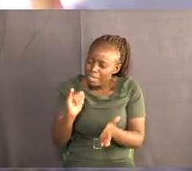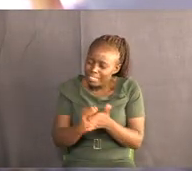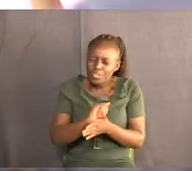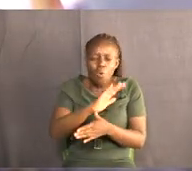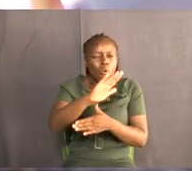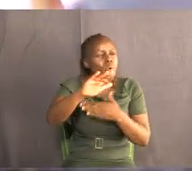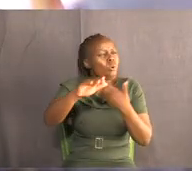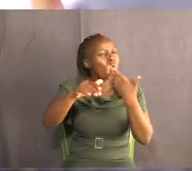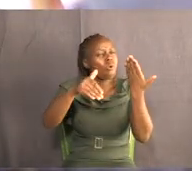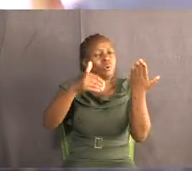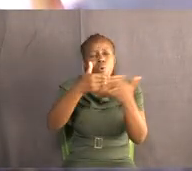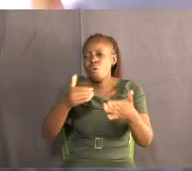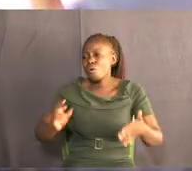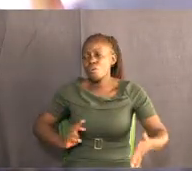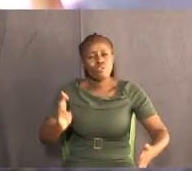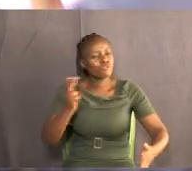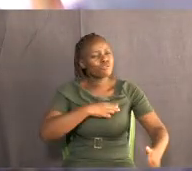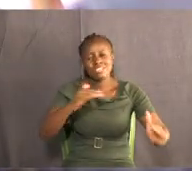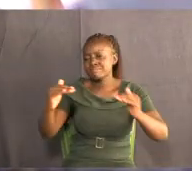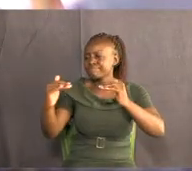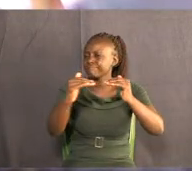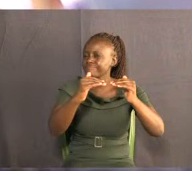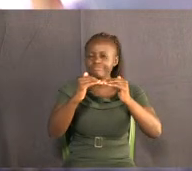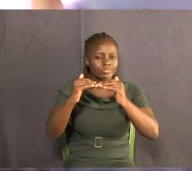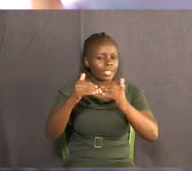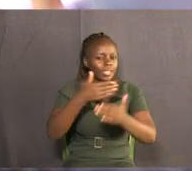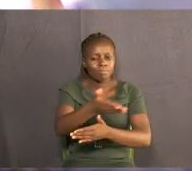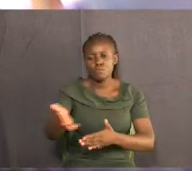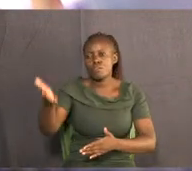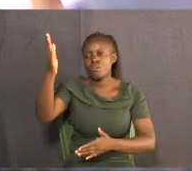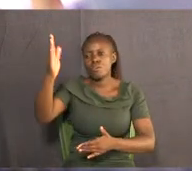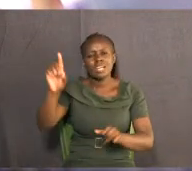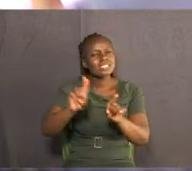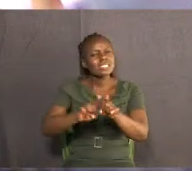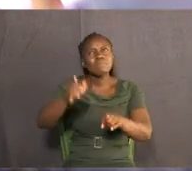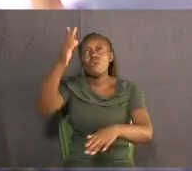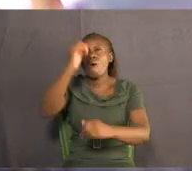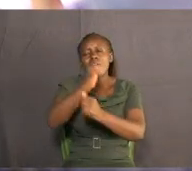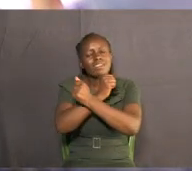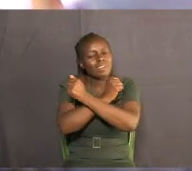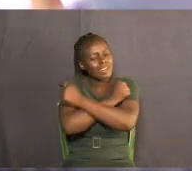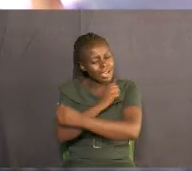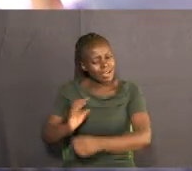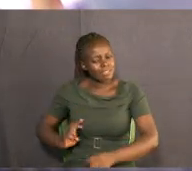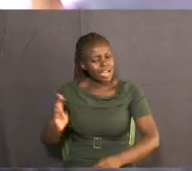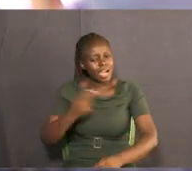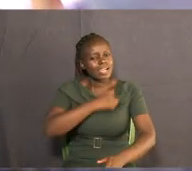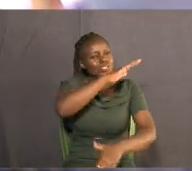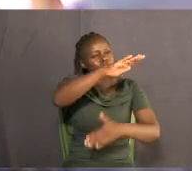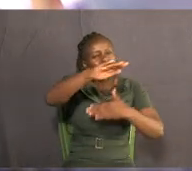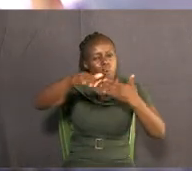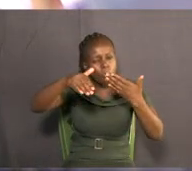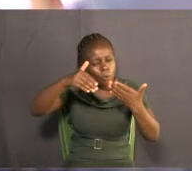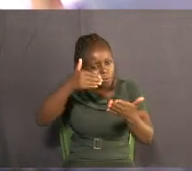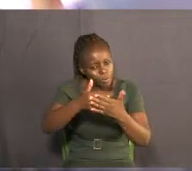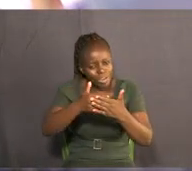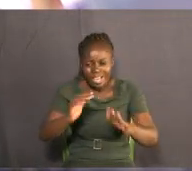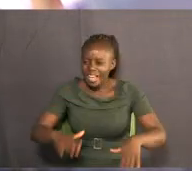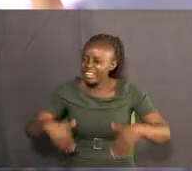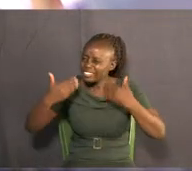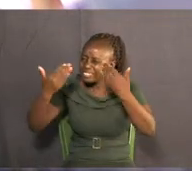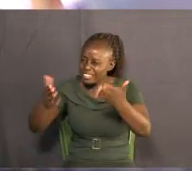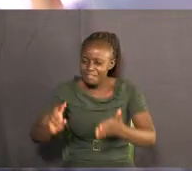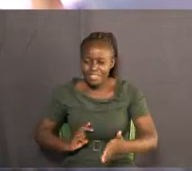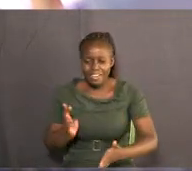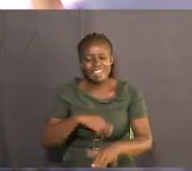equal before God, and God loves us all. He has given us the same gift. The gift of justification